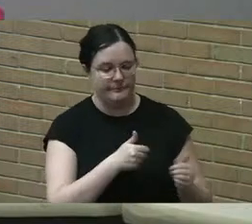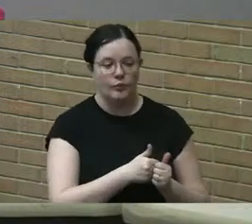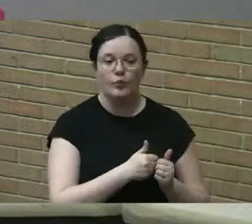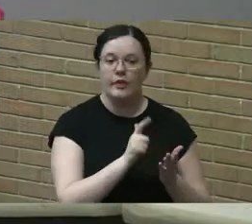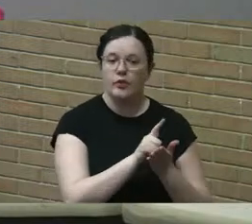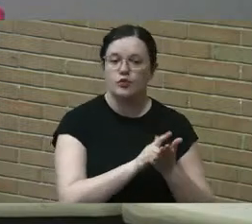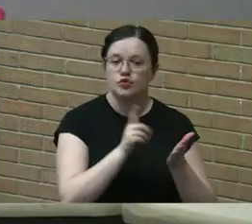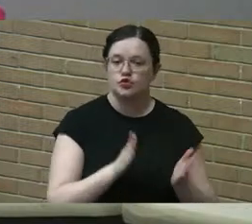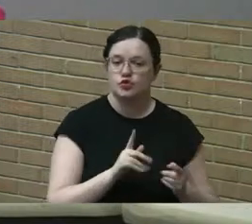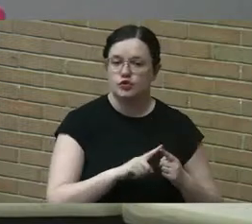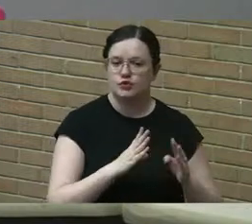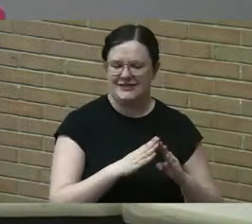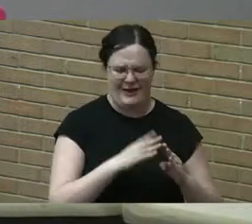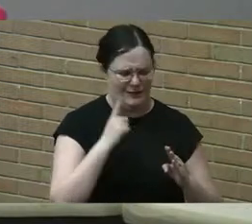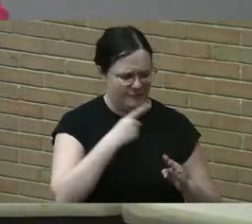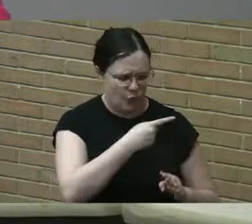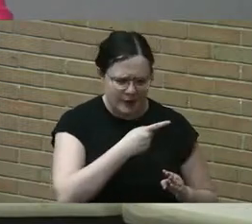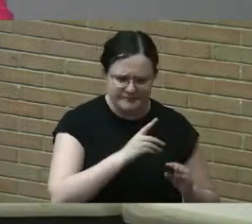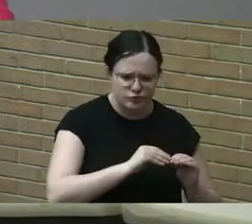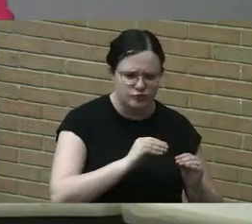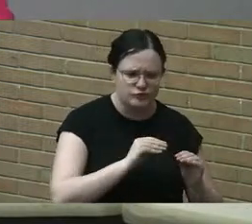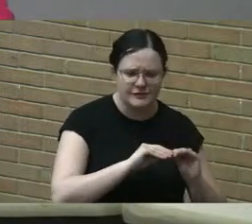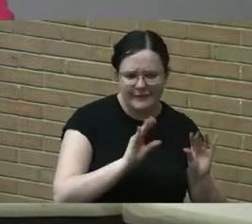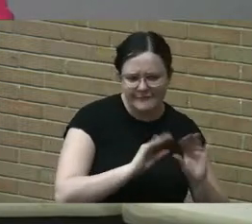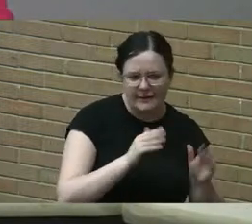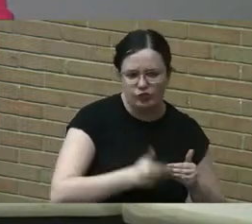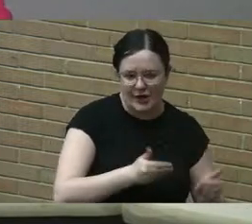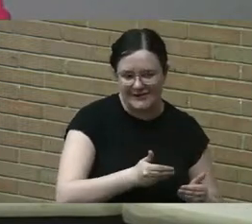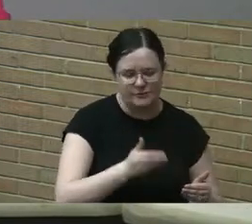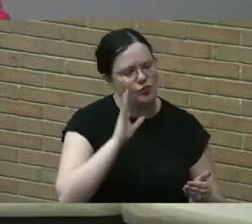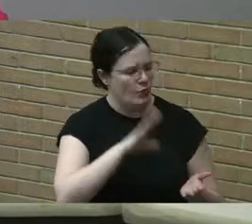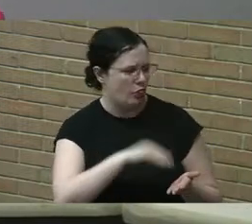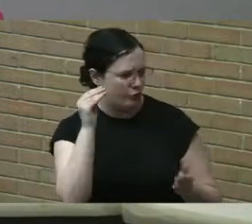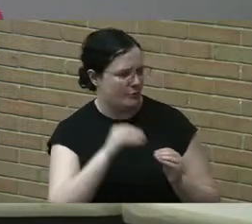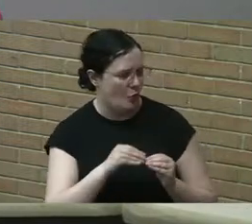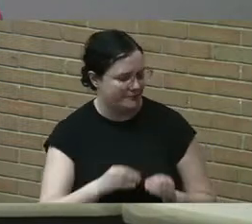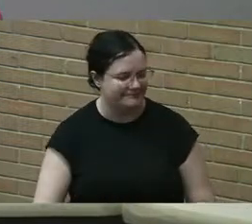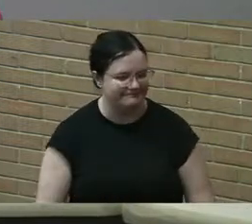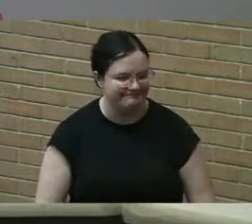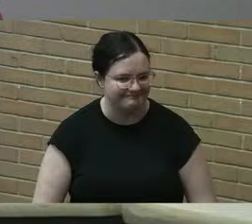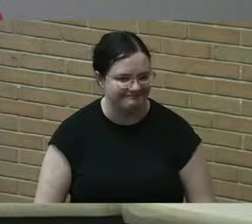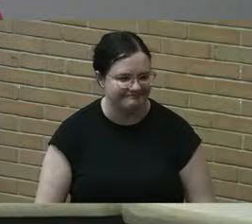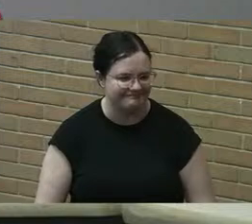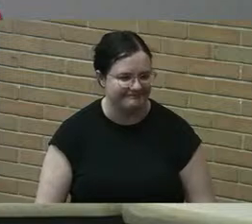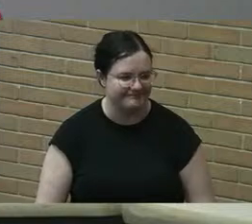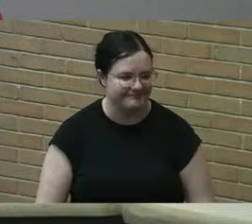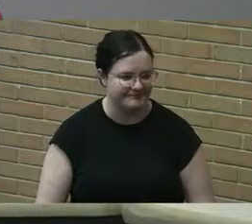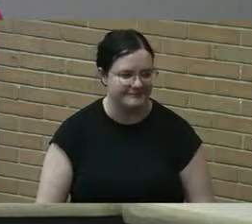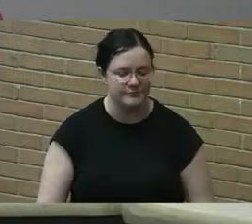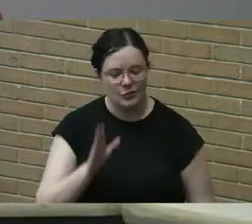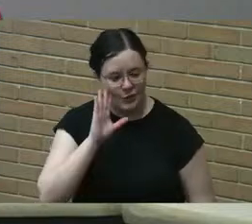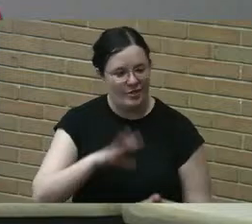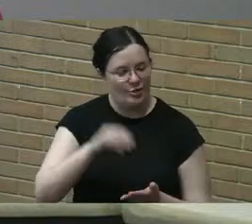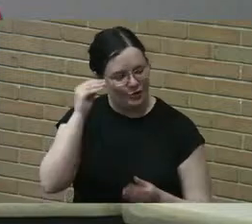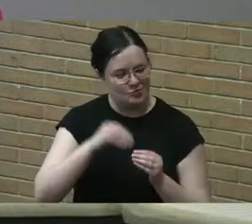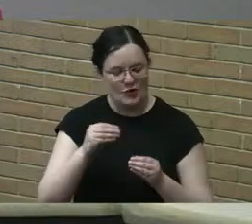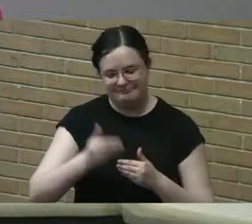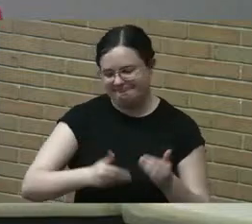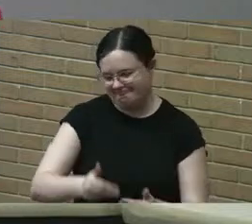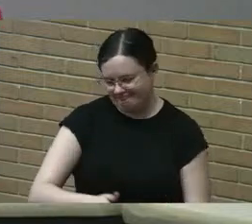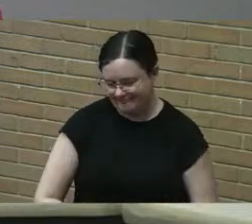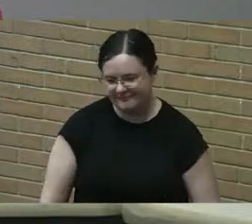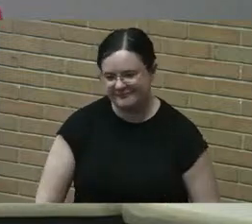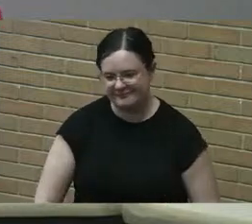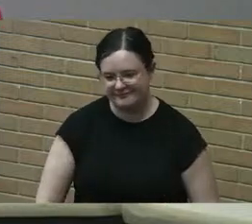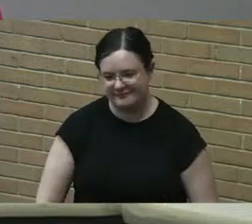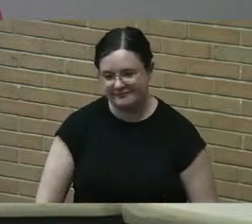clarification of the process has been made, and we'll be learning more as the project progresses.